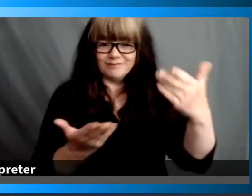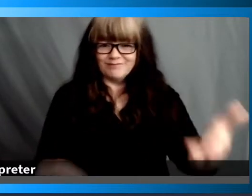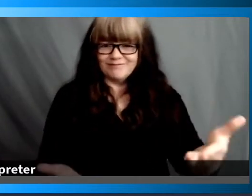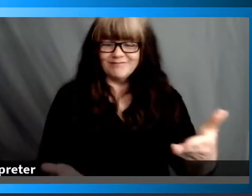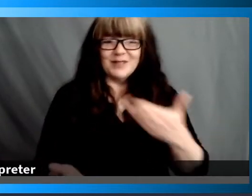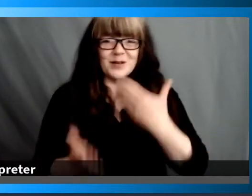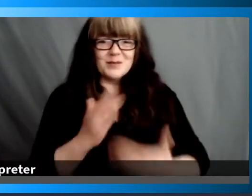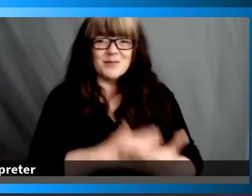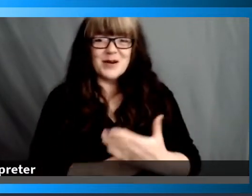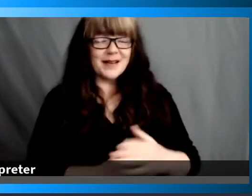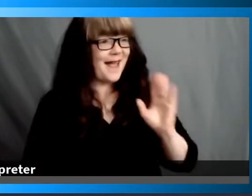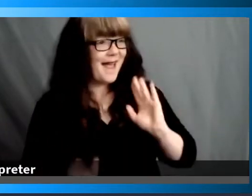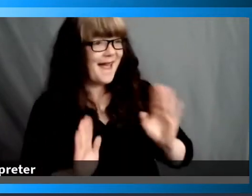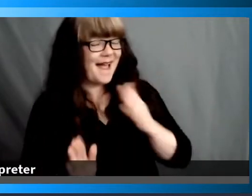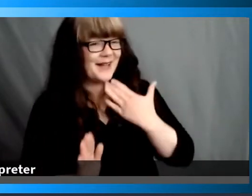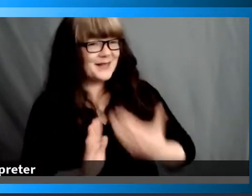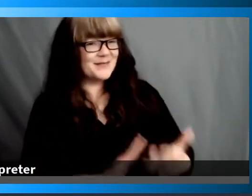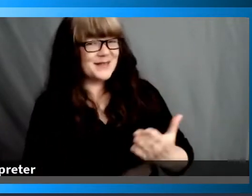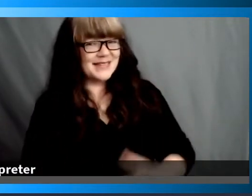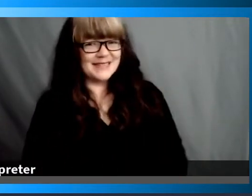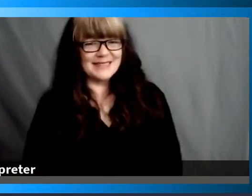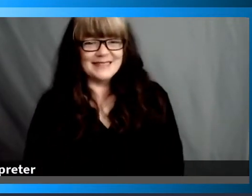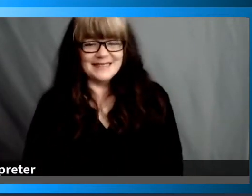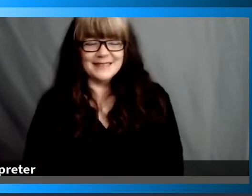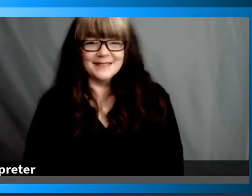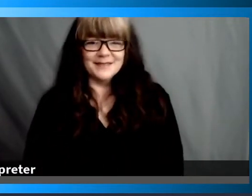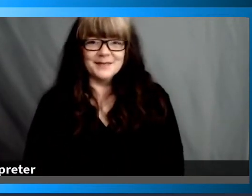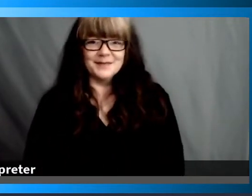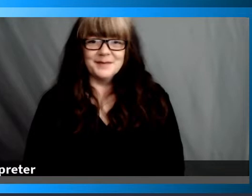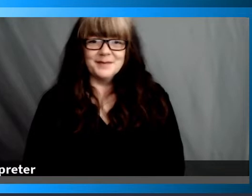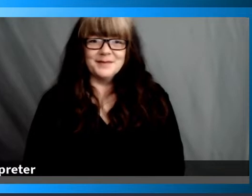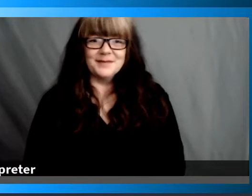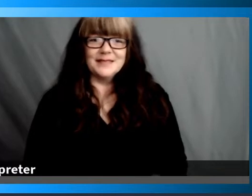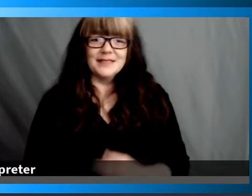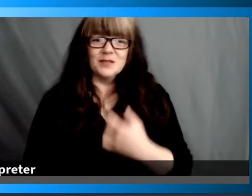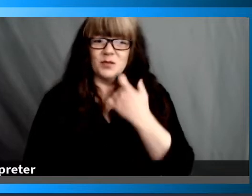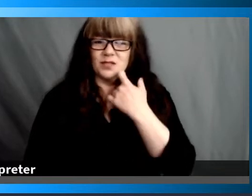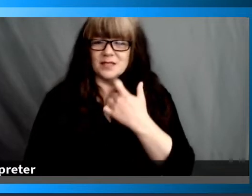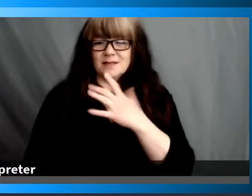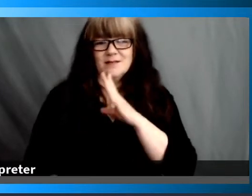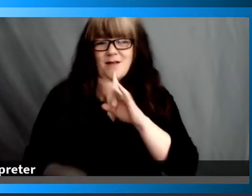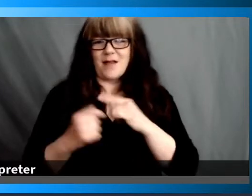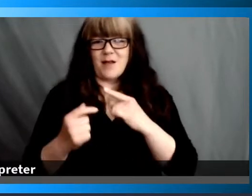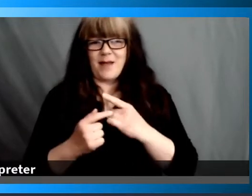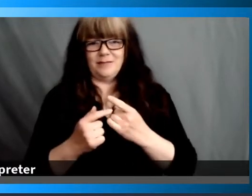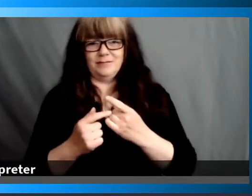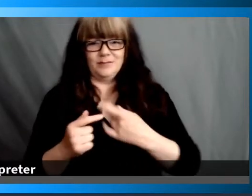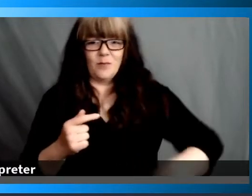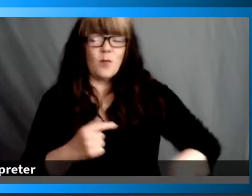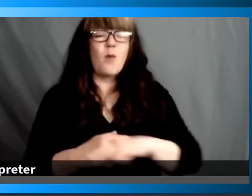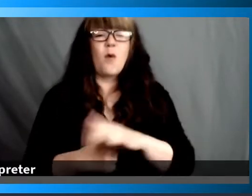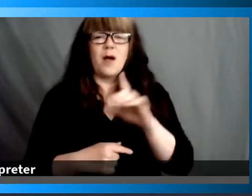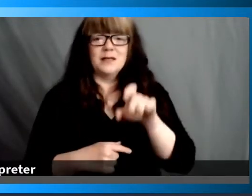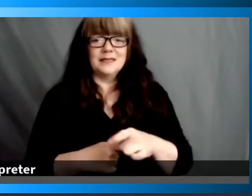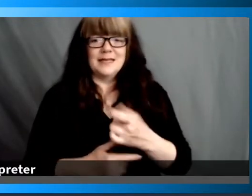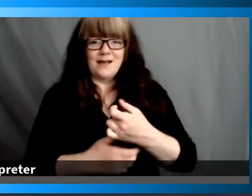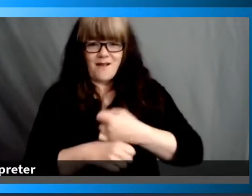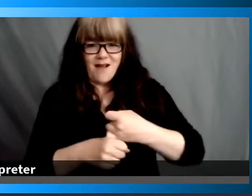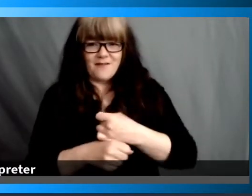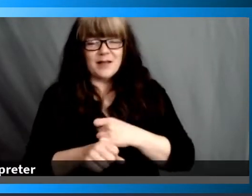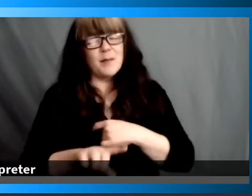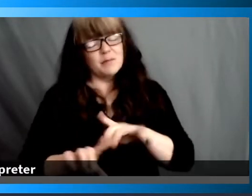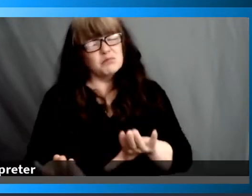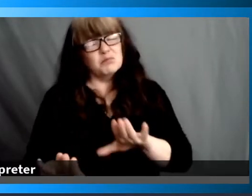Hello, good morning. We were just talking about our collective need for coffee. I hope you guys are ready. I'll take it easy on you, I